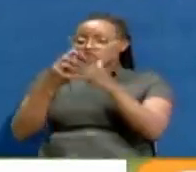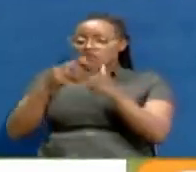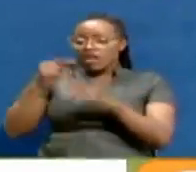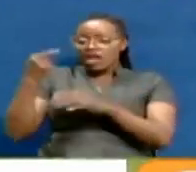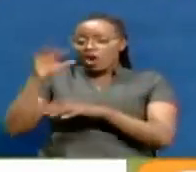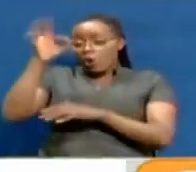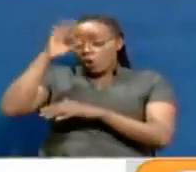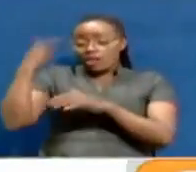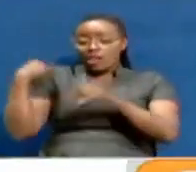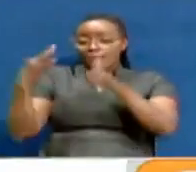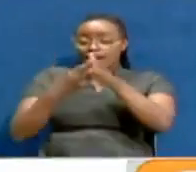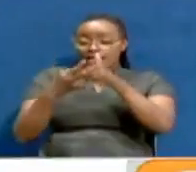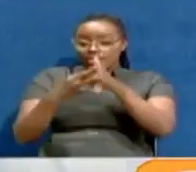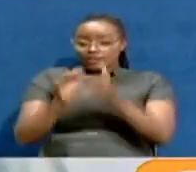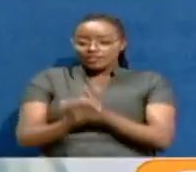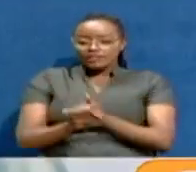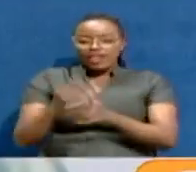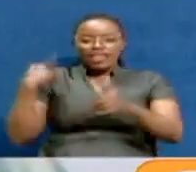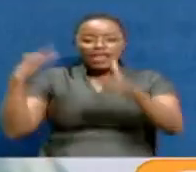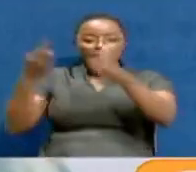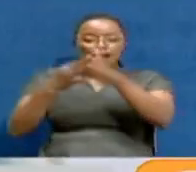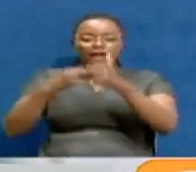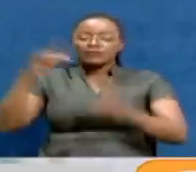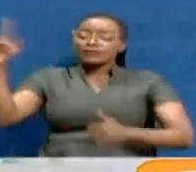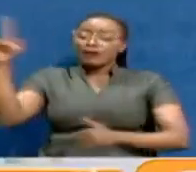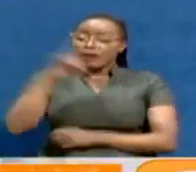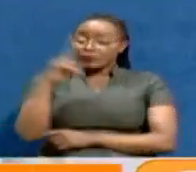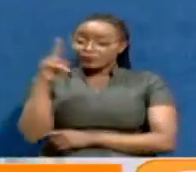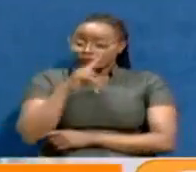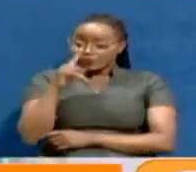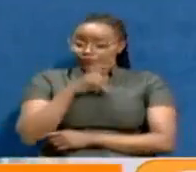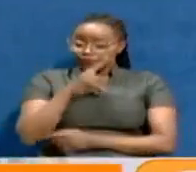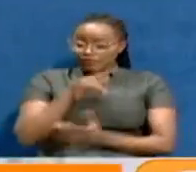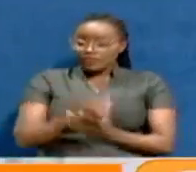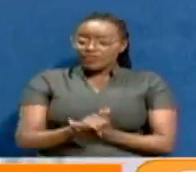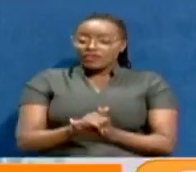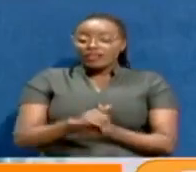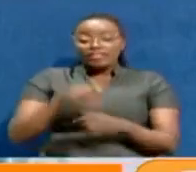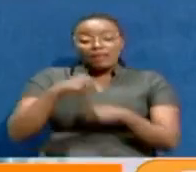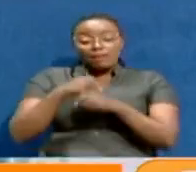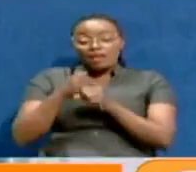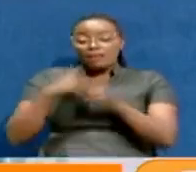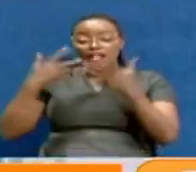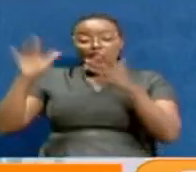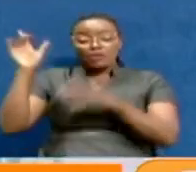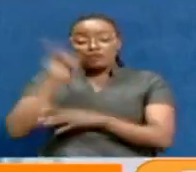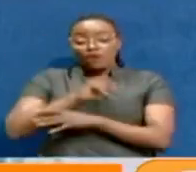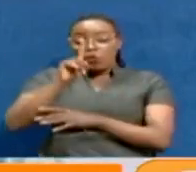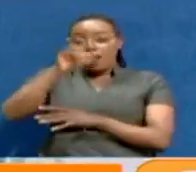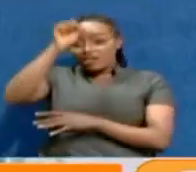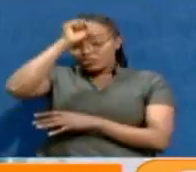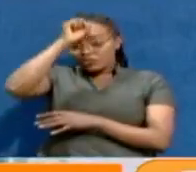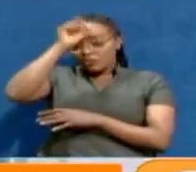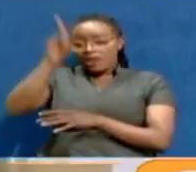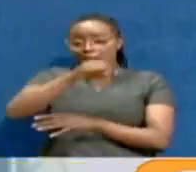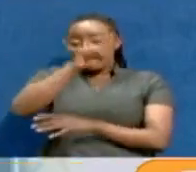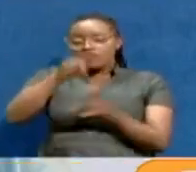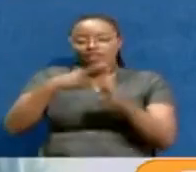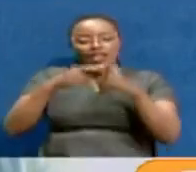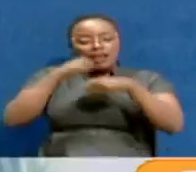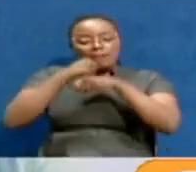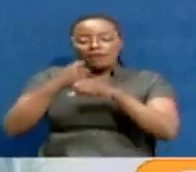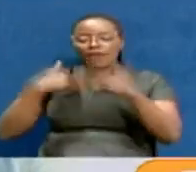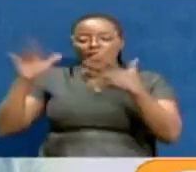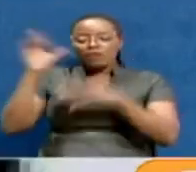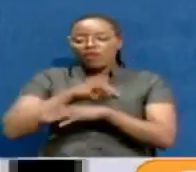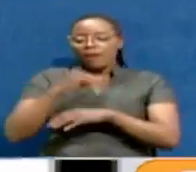hole number 8. Yeah, number 8, it was really tough. It really cost me. One stupid mistake, it really cost me. I